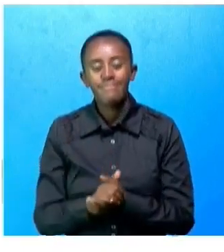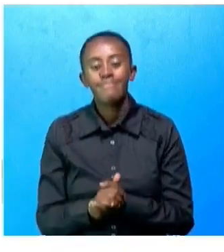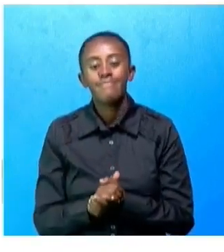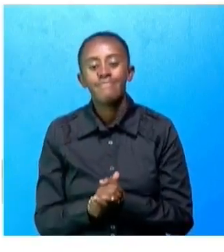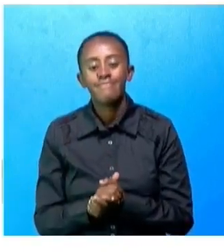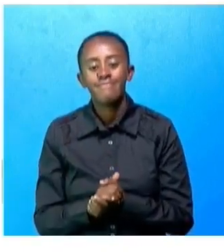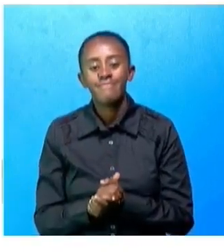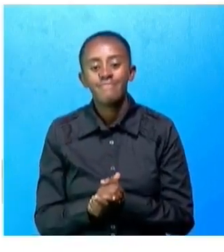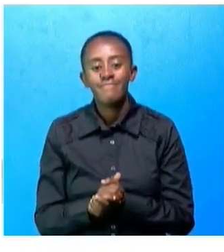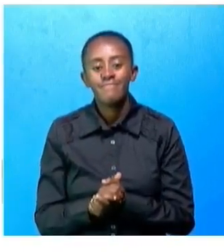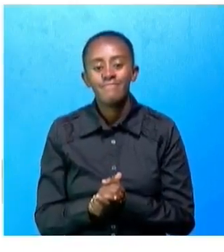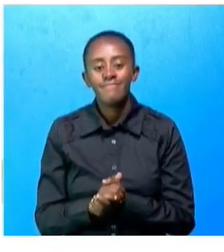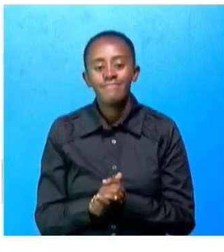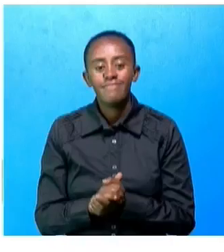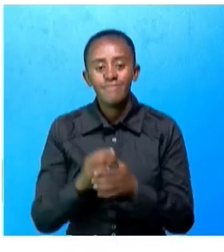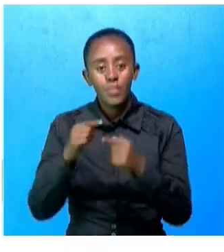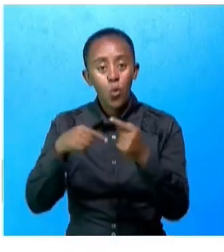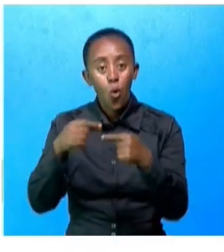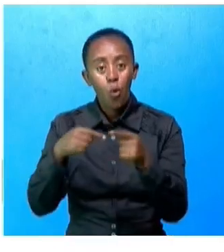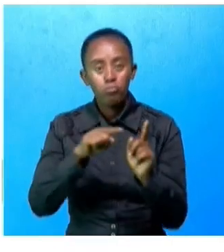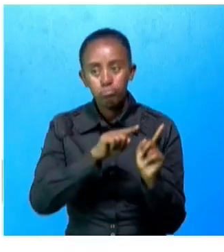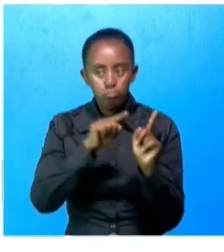And then go.